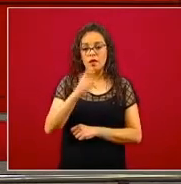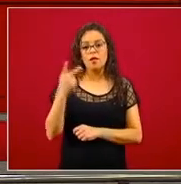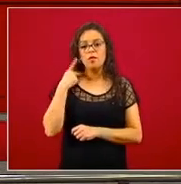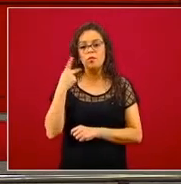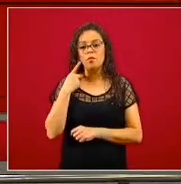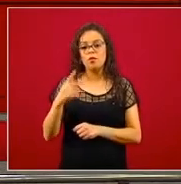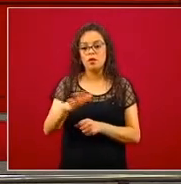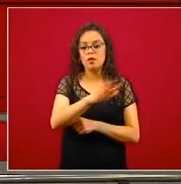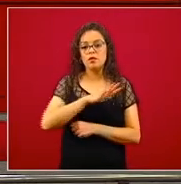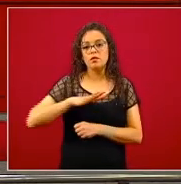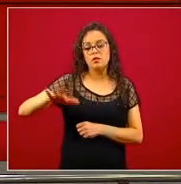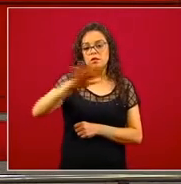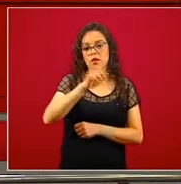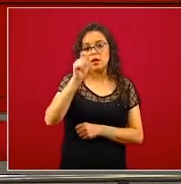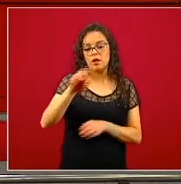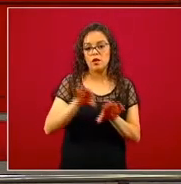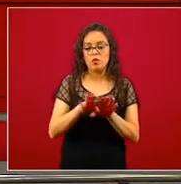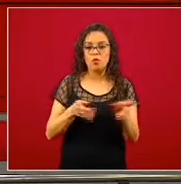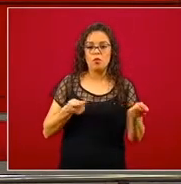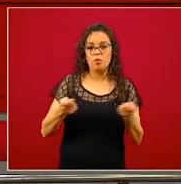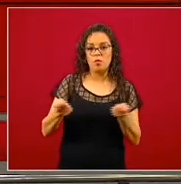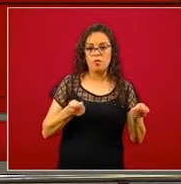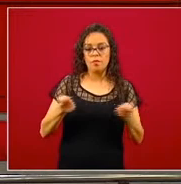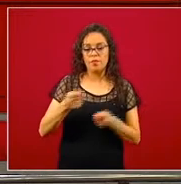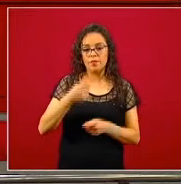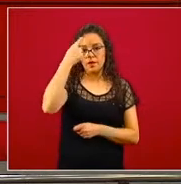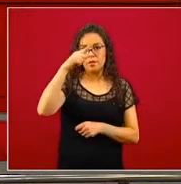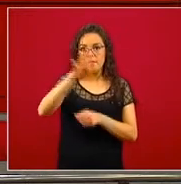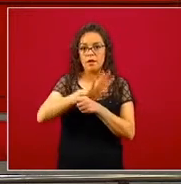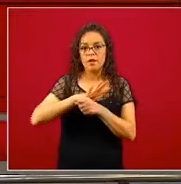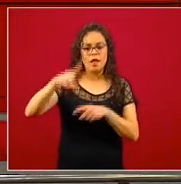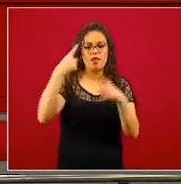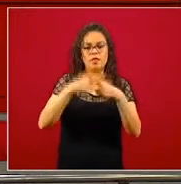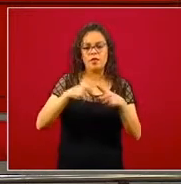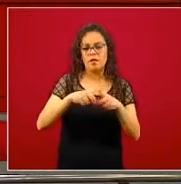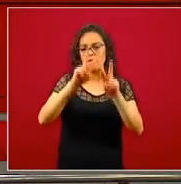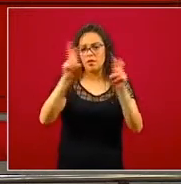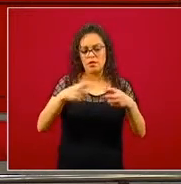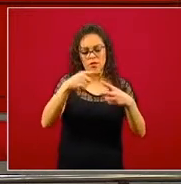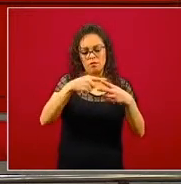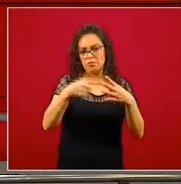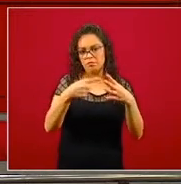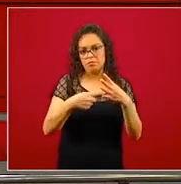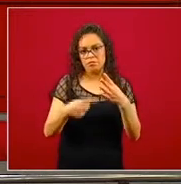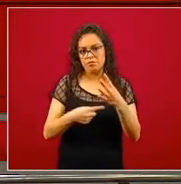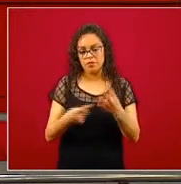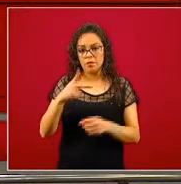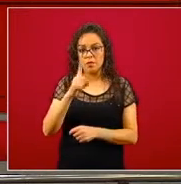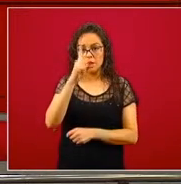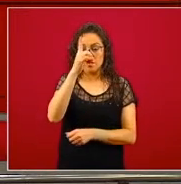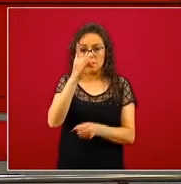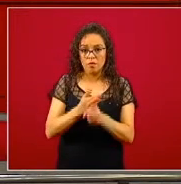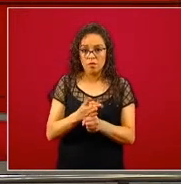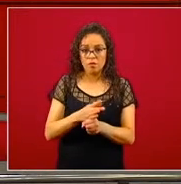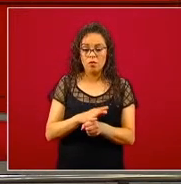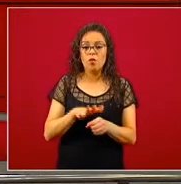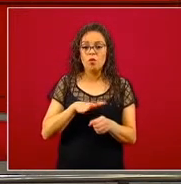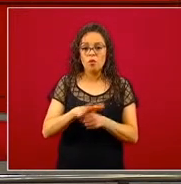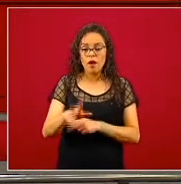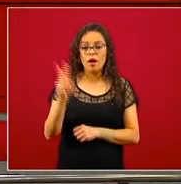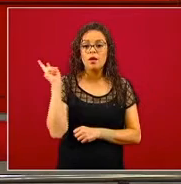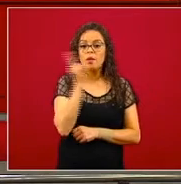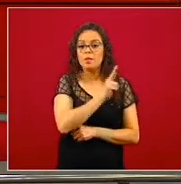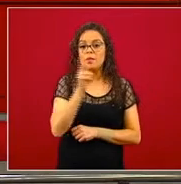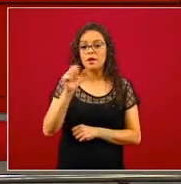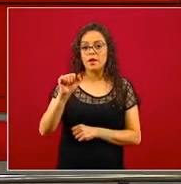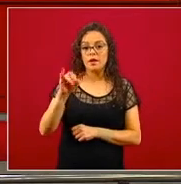I have the privilege of working with the megalopolis committee, that we've